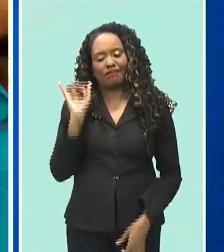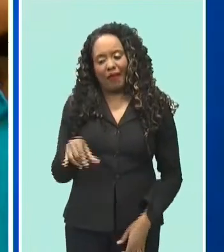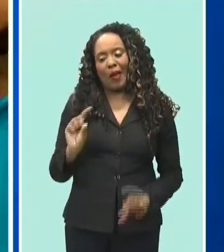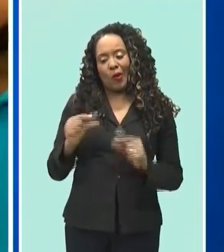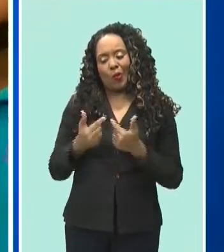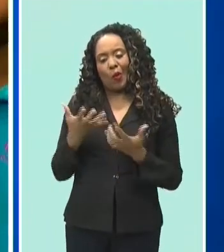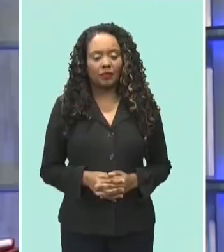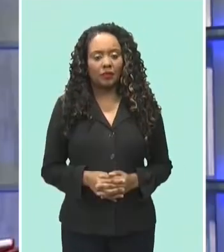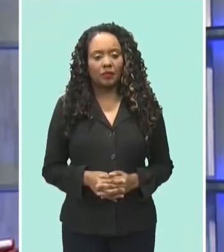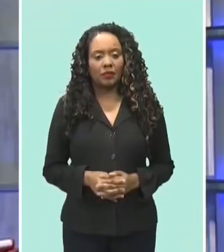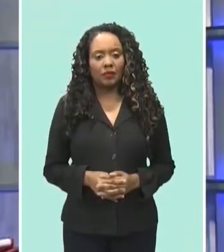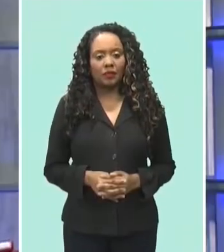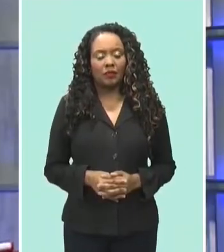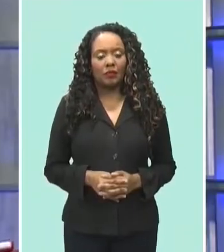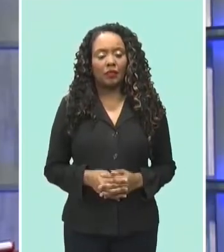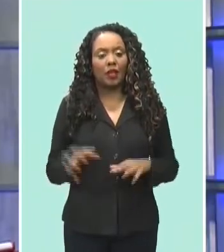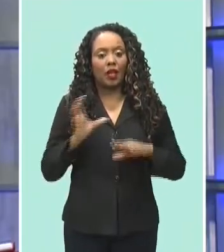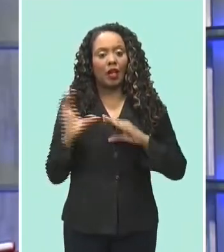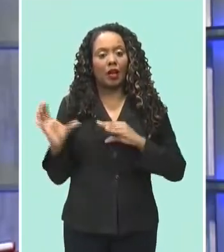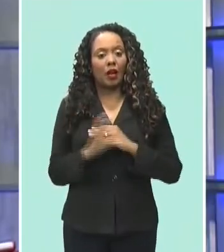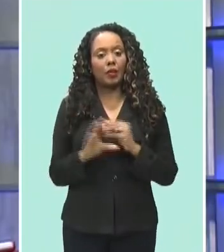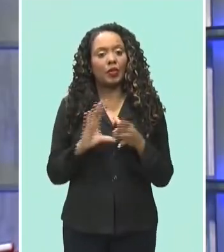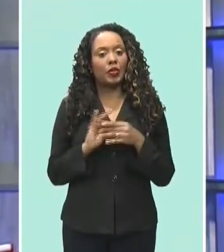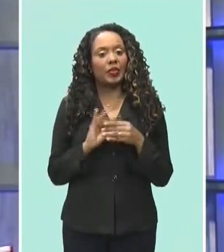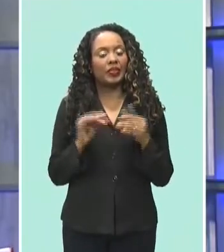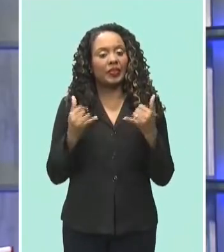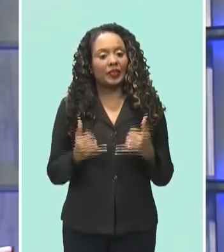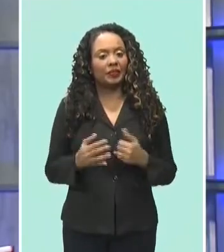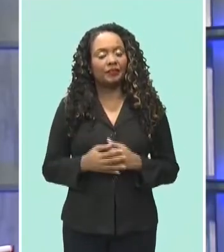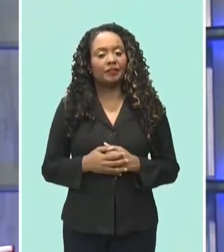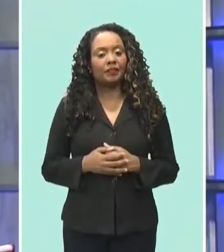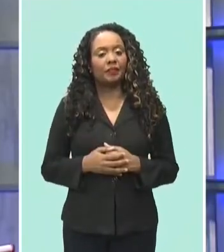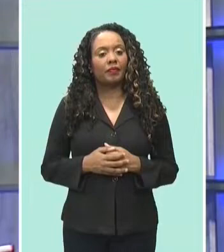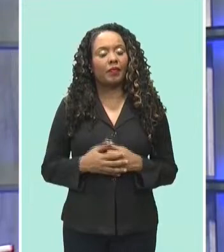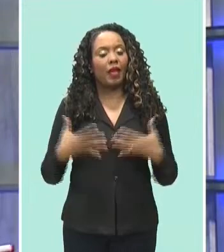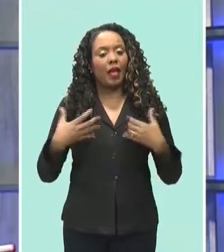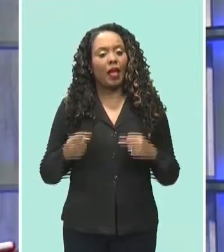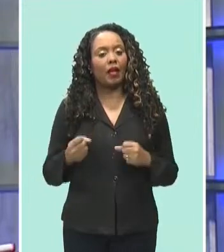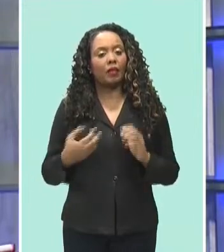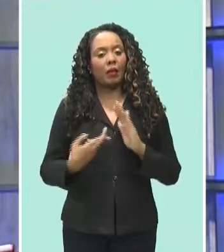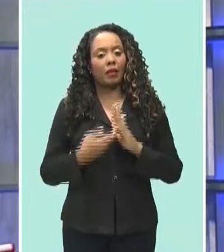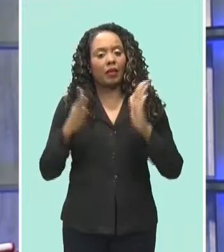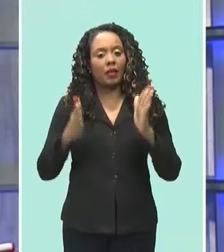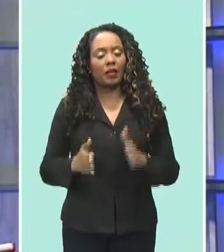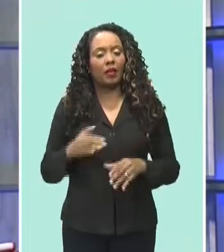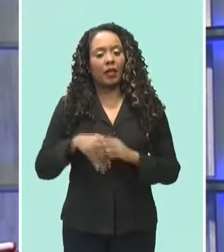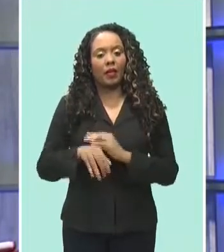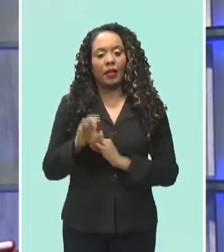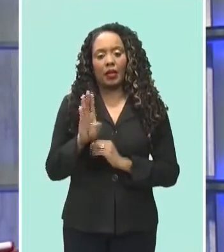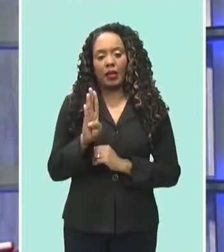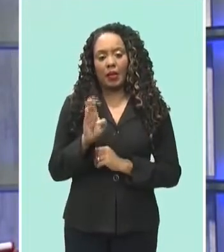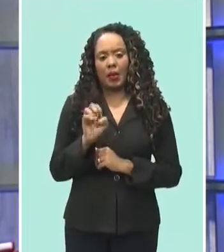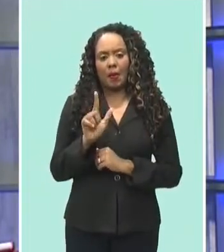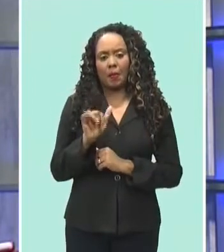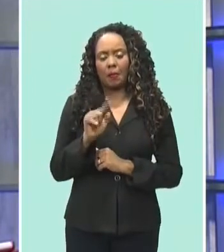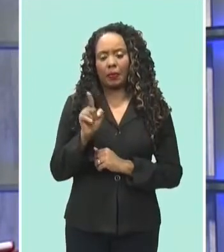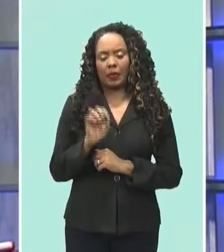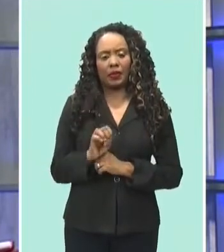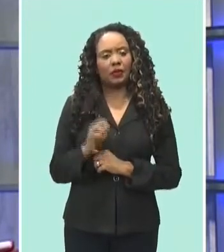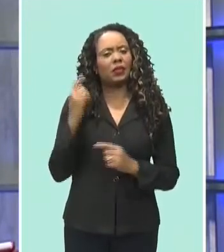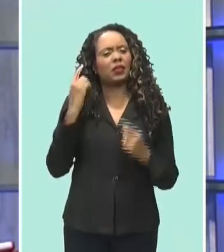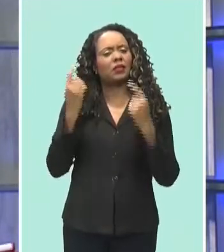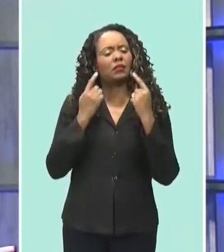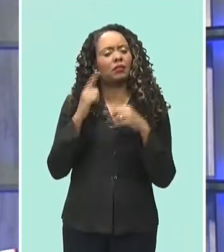to 2019. Regional news now, and health officials in the Bahamas are looking to get a better idea of how deadly